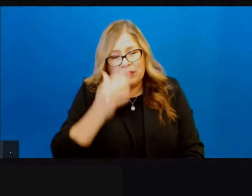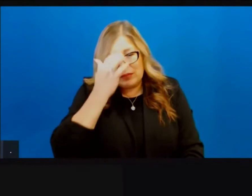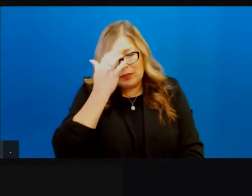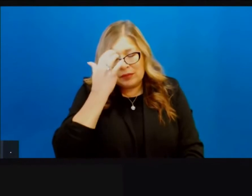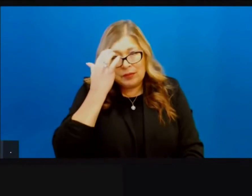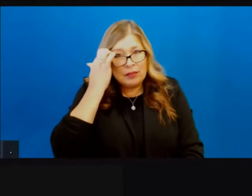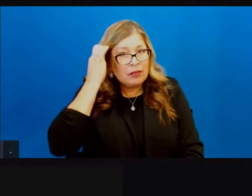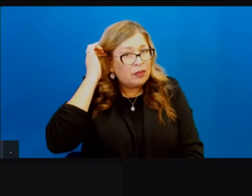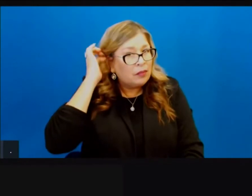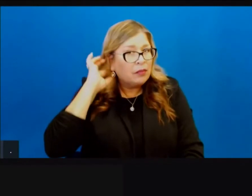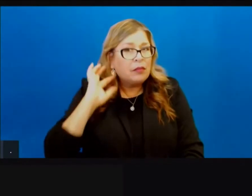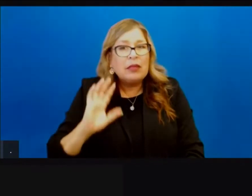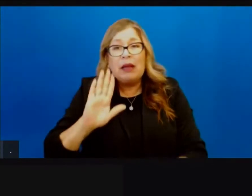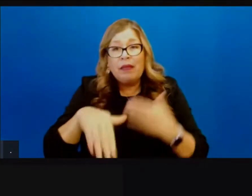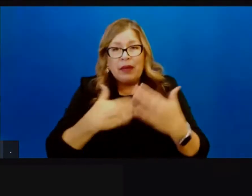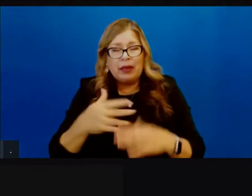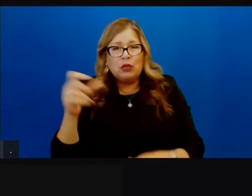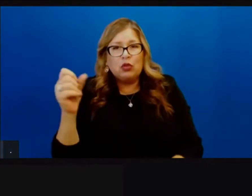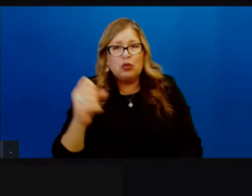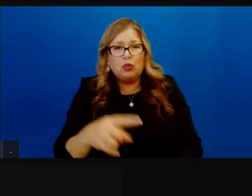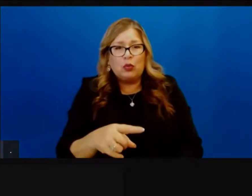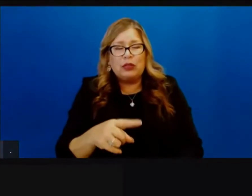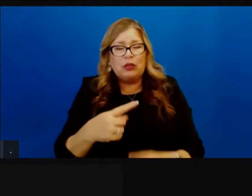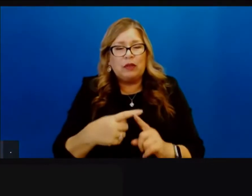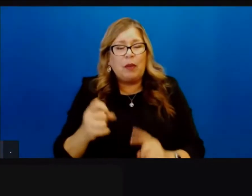the voice of OC.